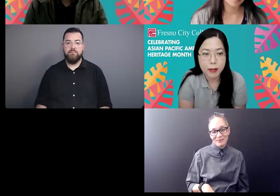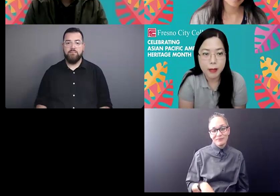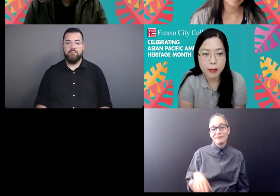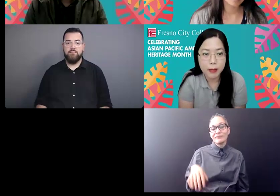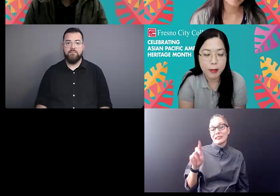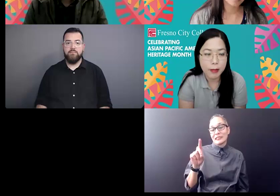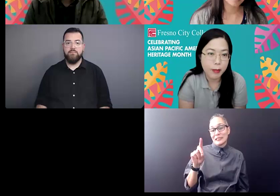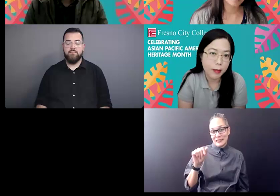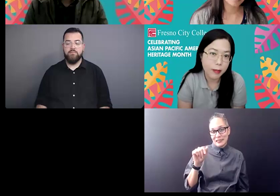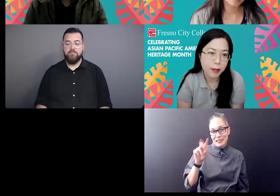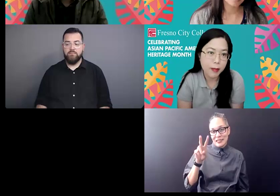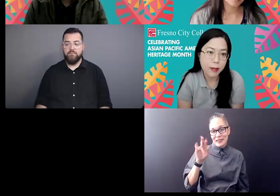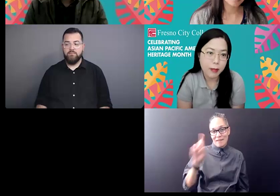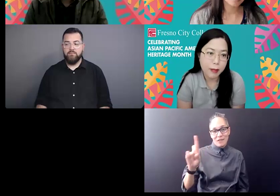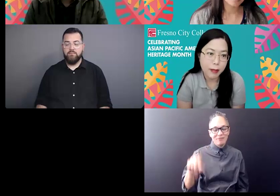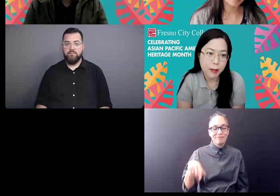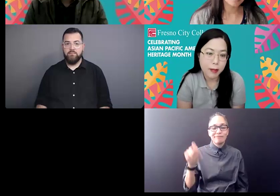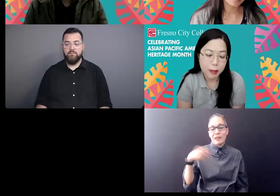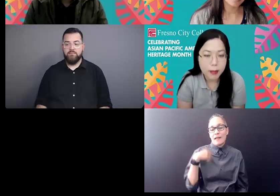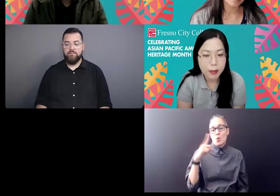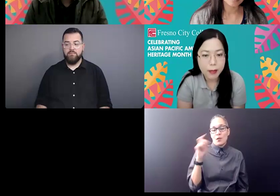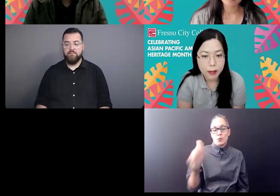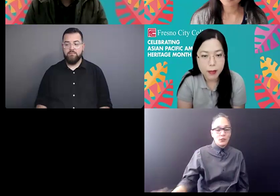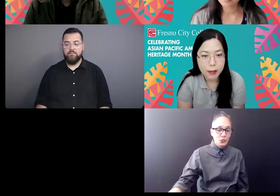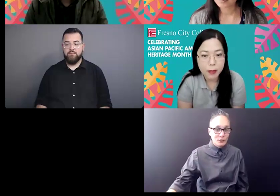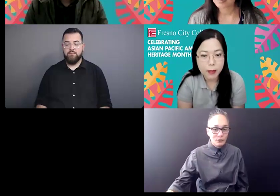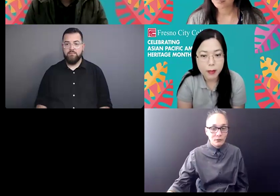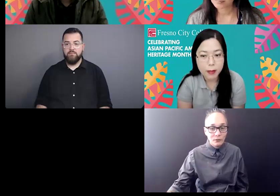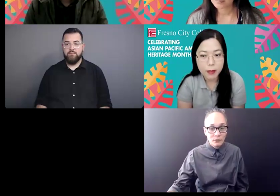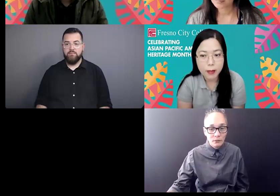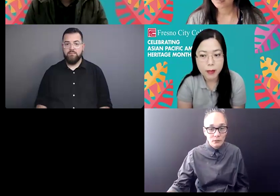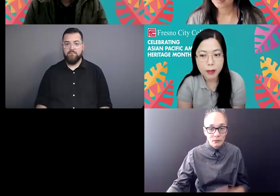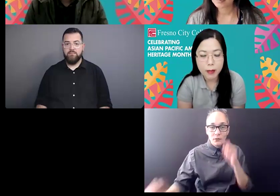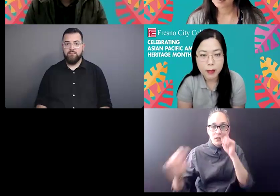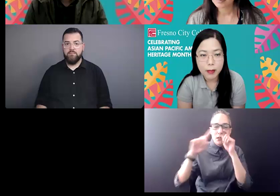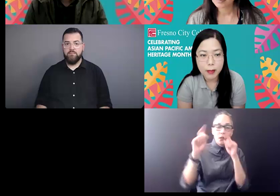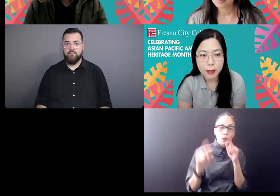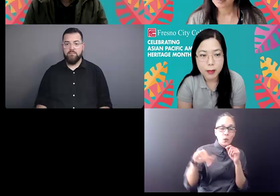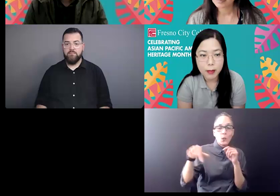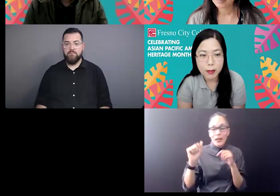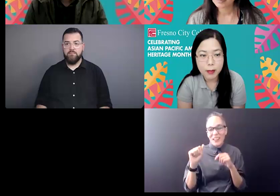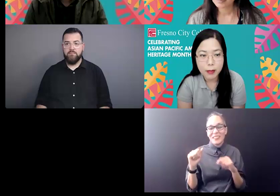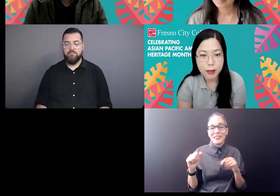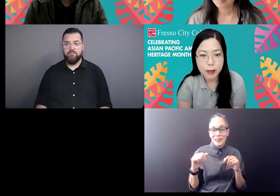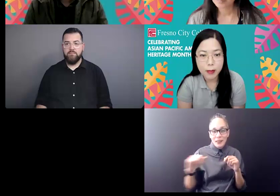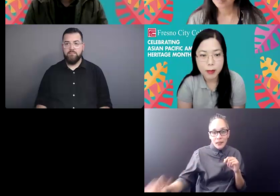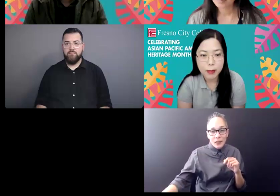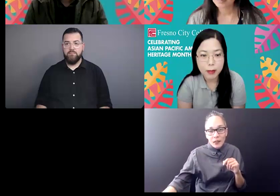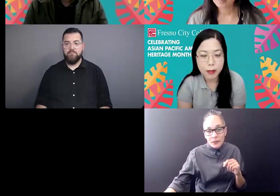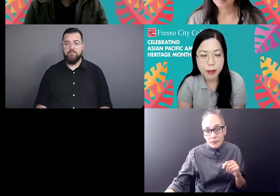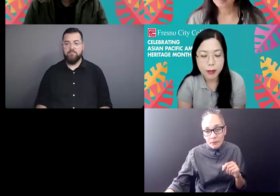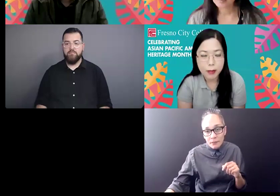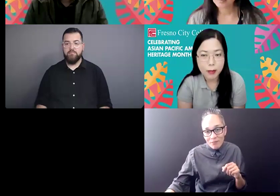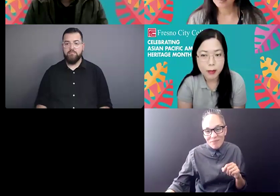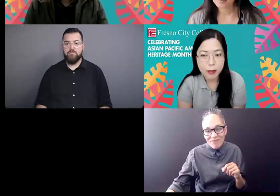And, you know, going along that line, we do have a question in the Q&A, and it's kind of similar to the